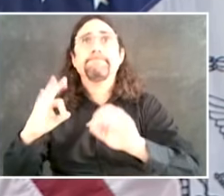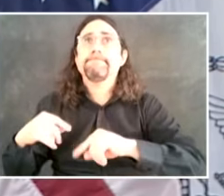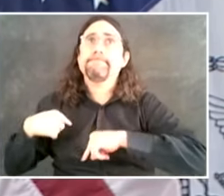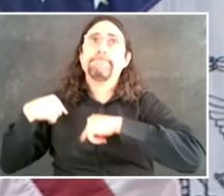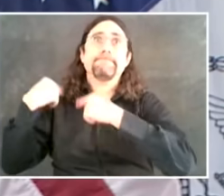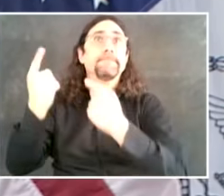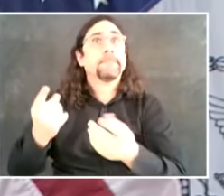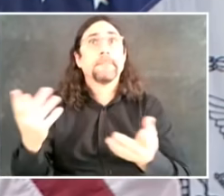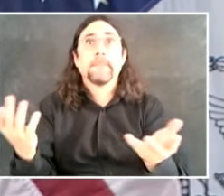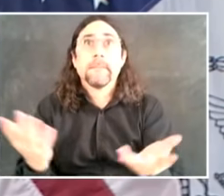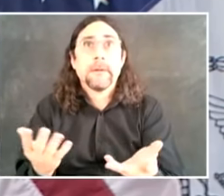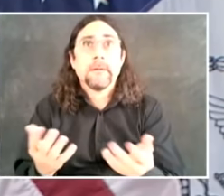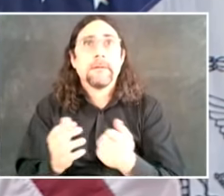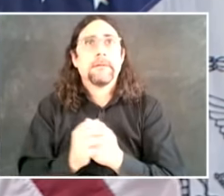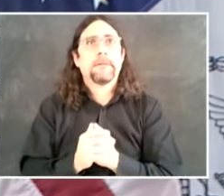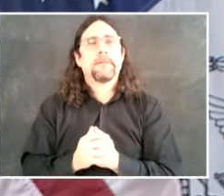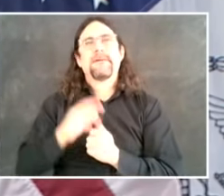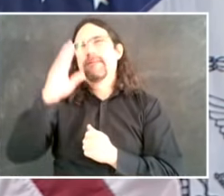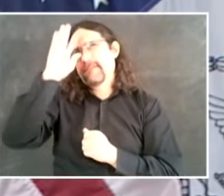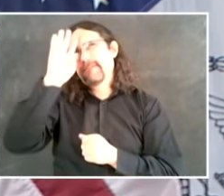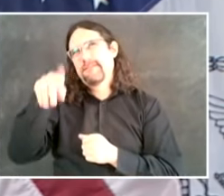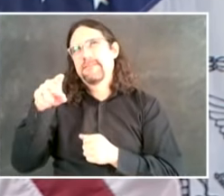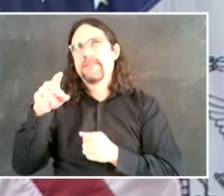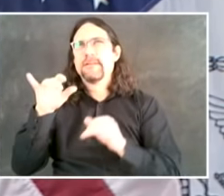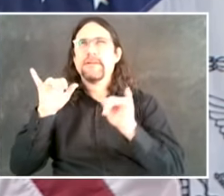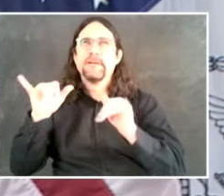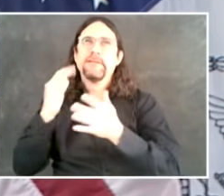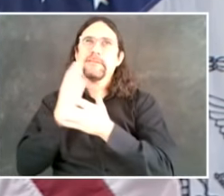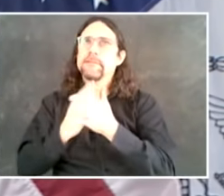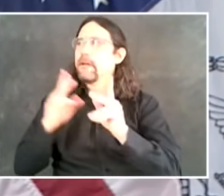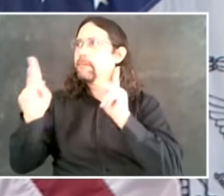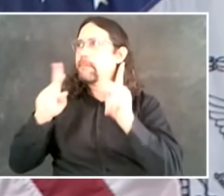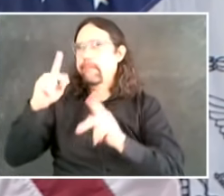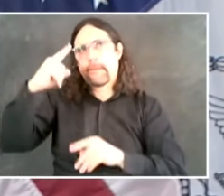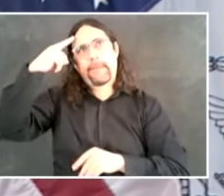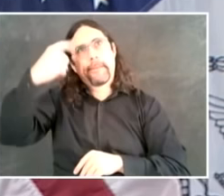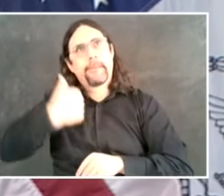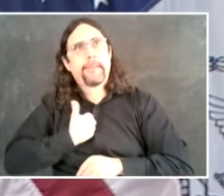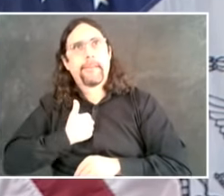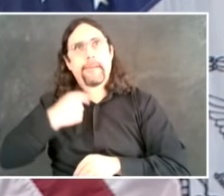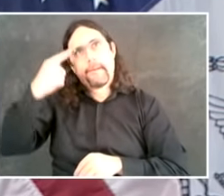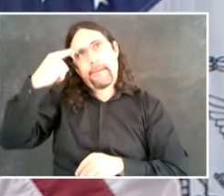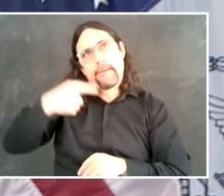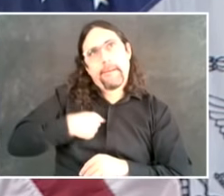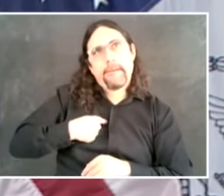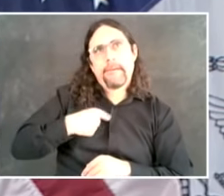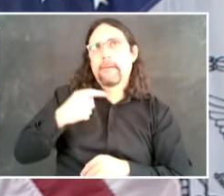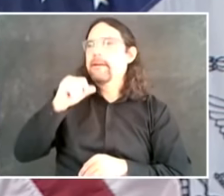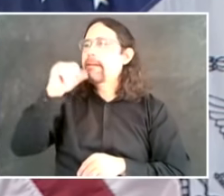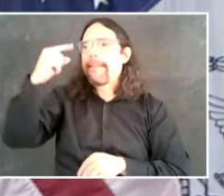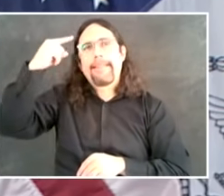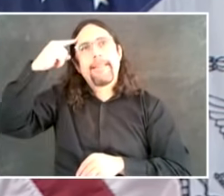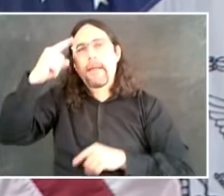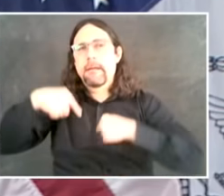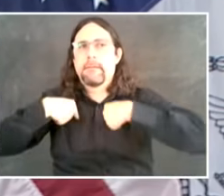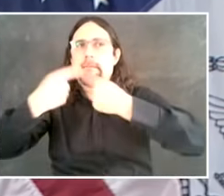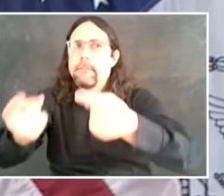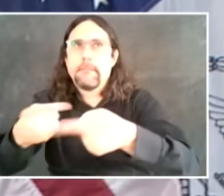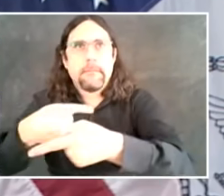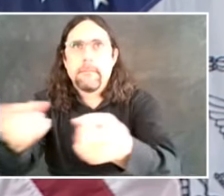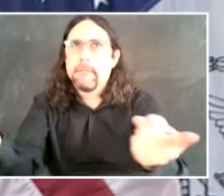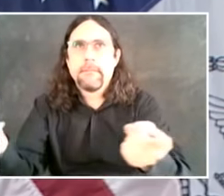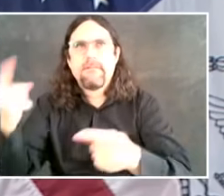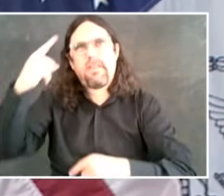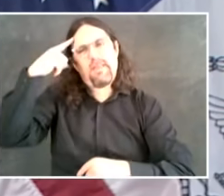are thinking about themselves and not other people. But the vast majority of New Yorkers have really risen to the